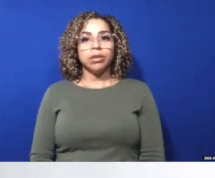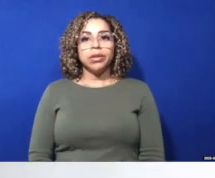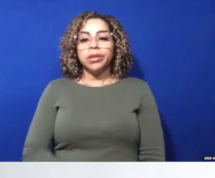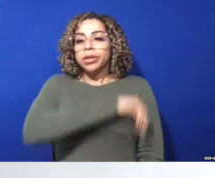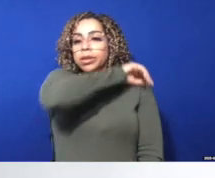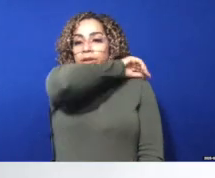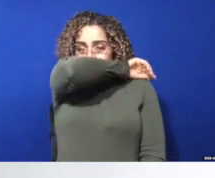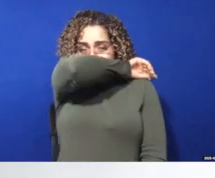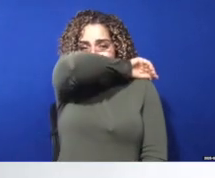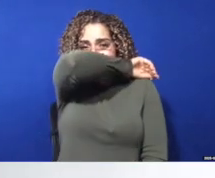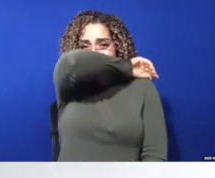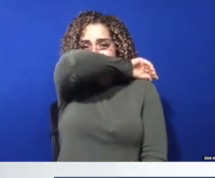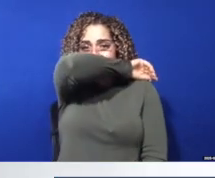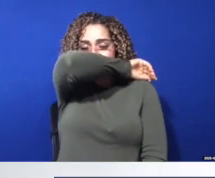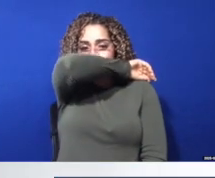Next slide, please.